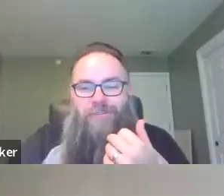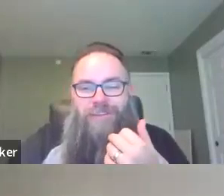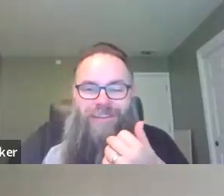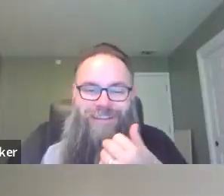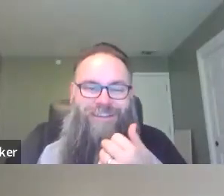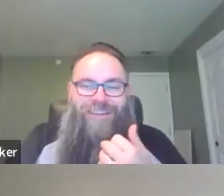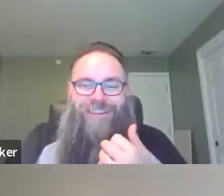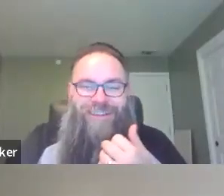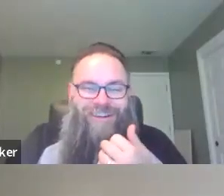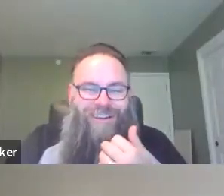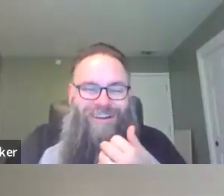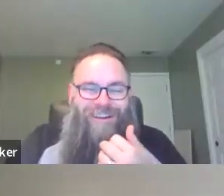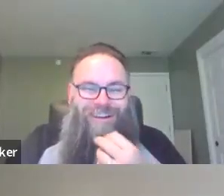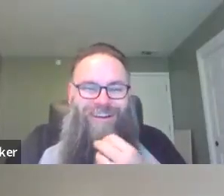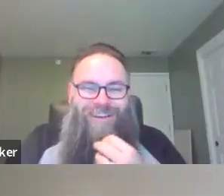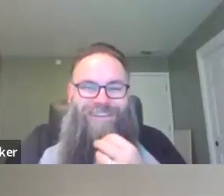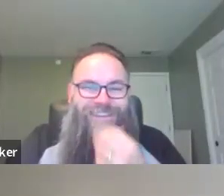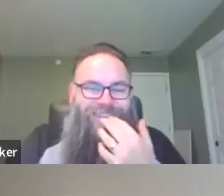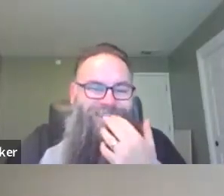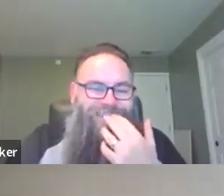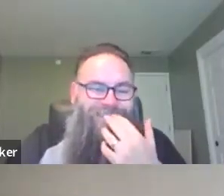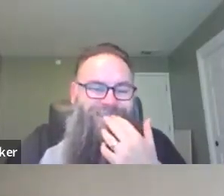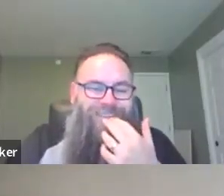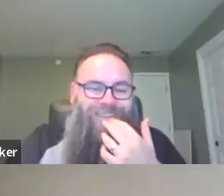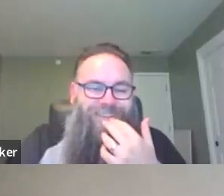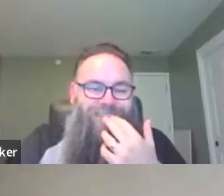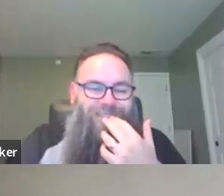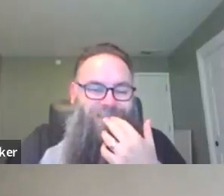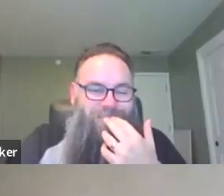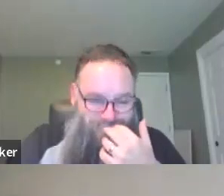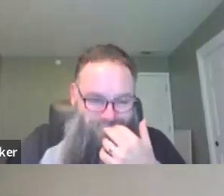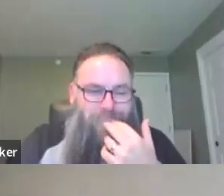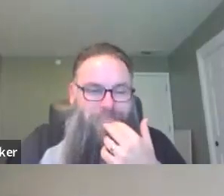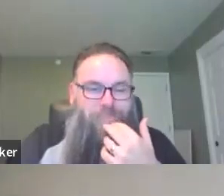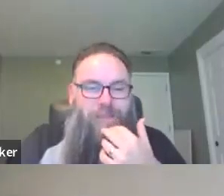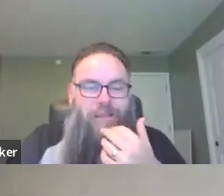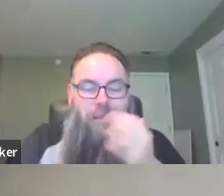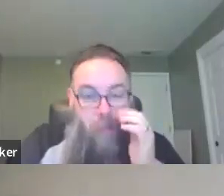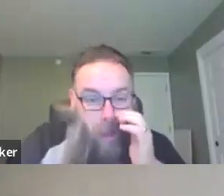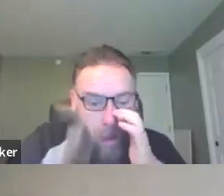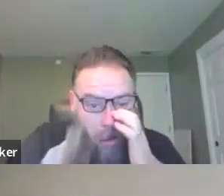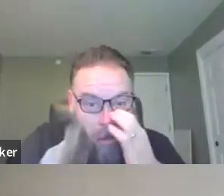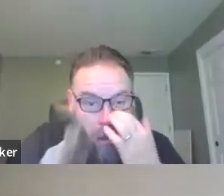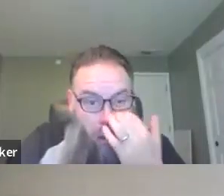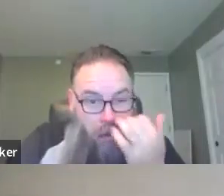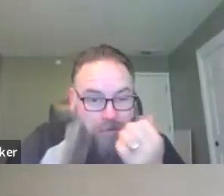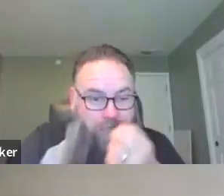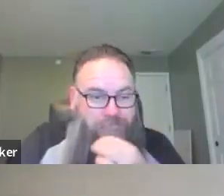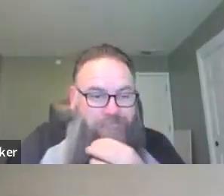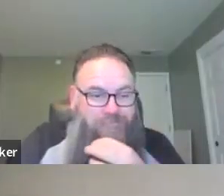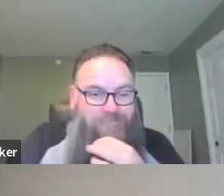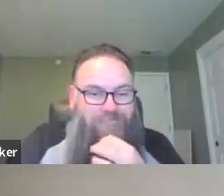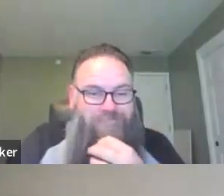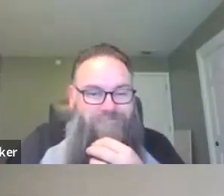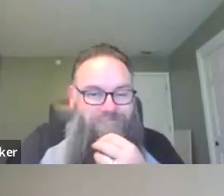here. Yes. Yes. And they have an after school program. So, okay, let me share my